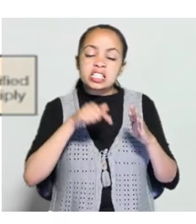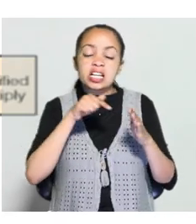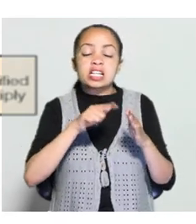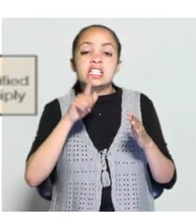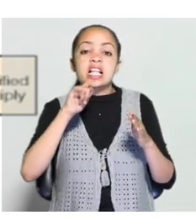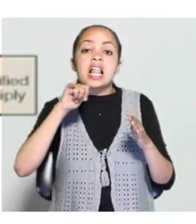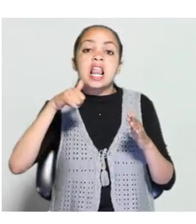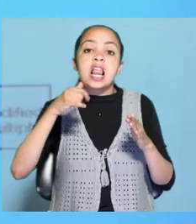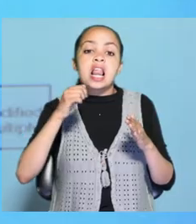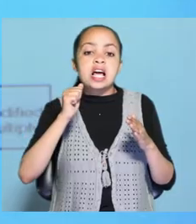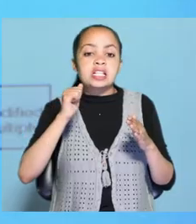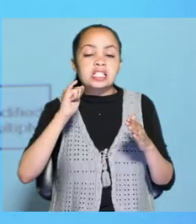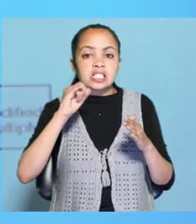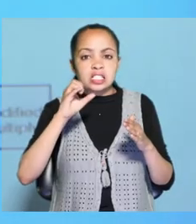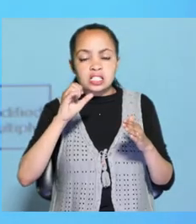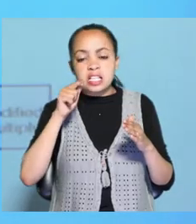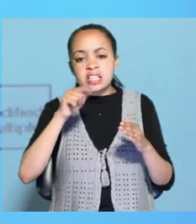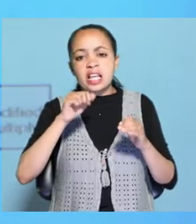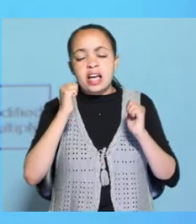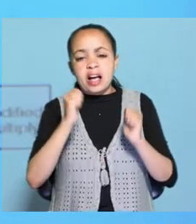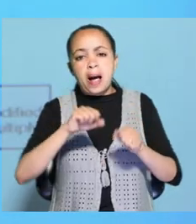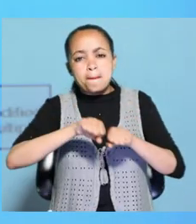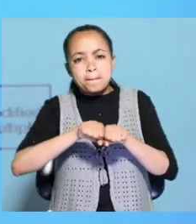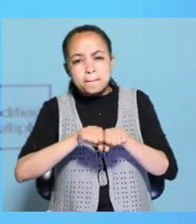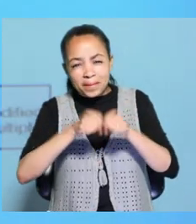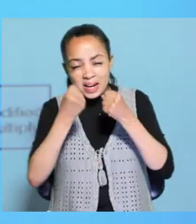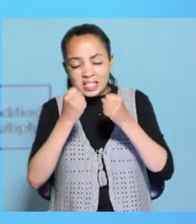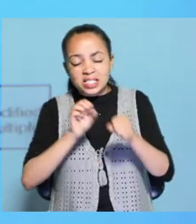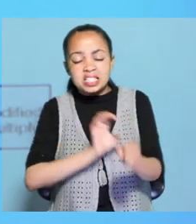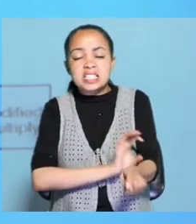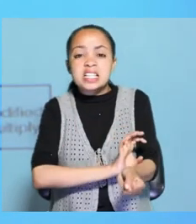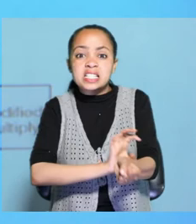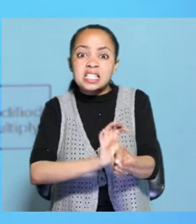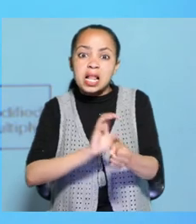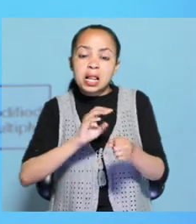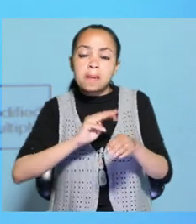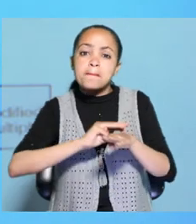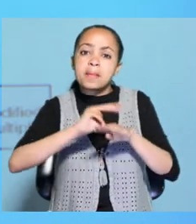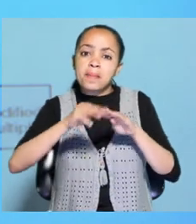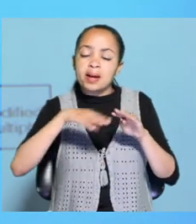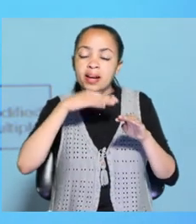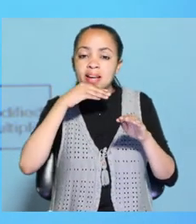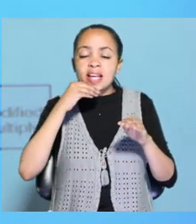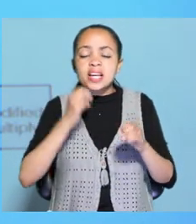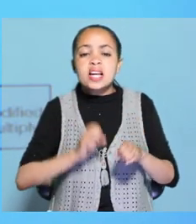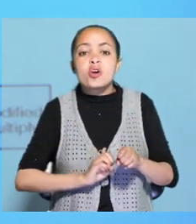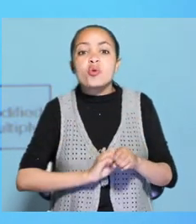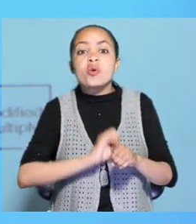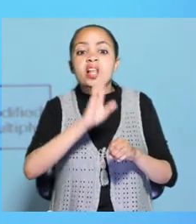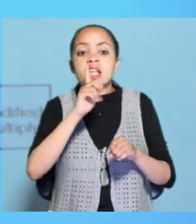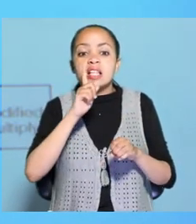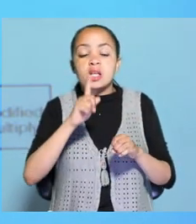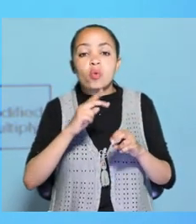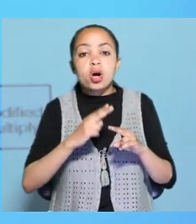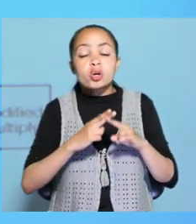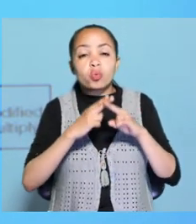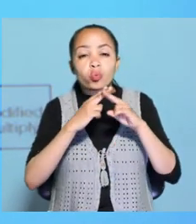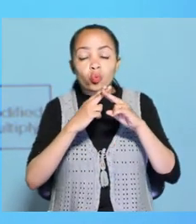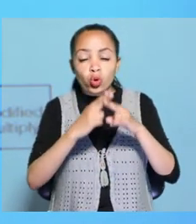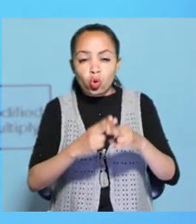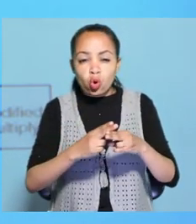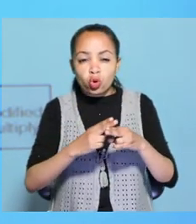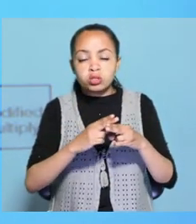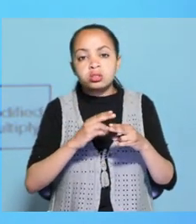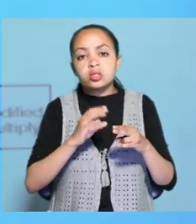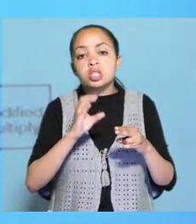one. They can burst the host cell membrane and release by exocytes, the one that you call